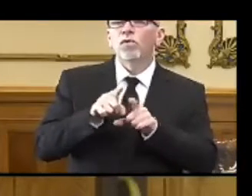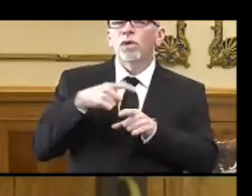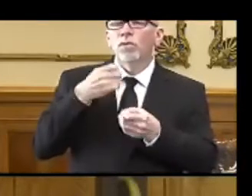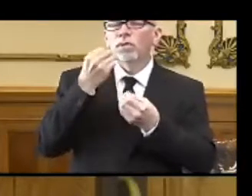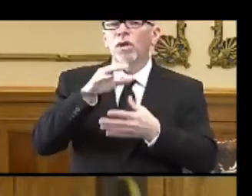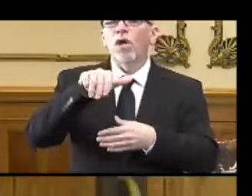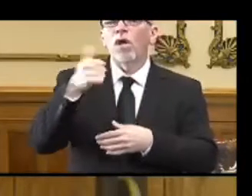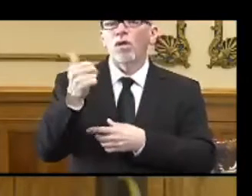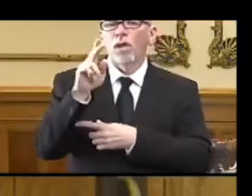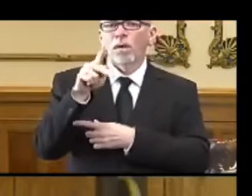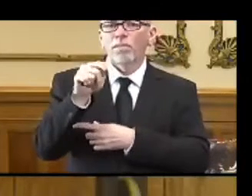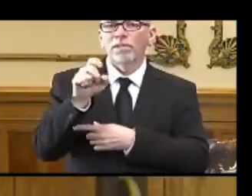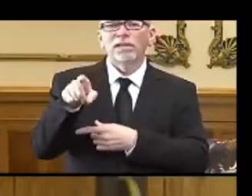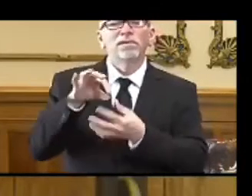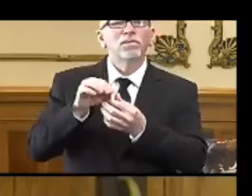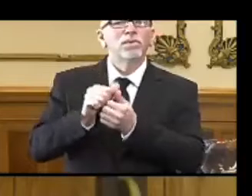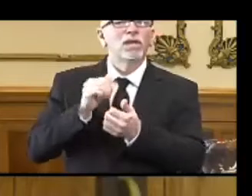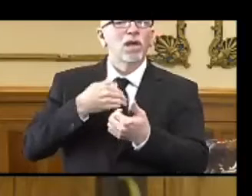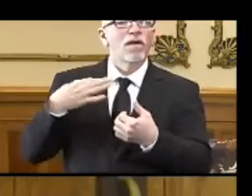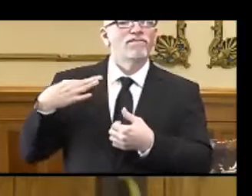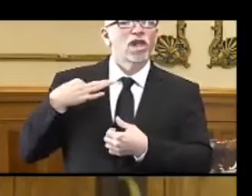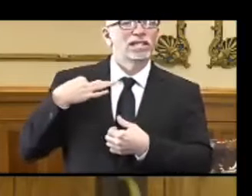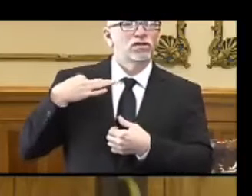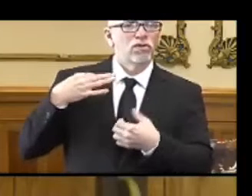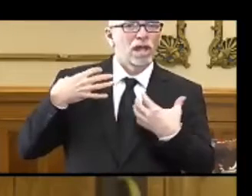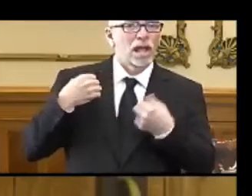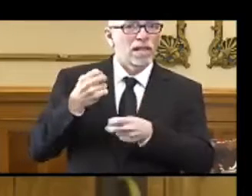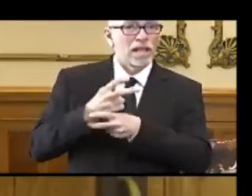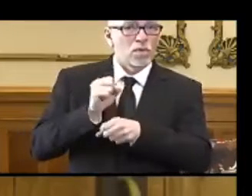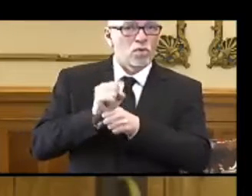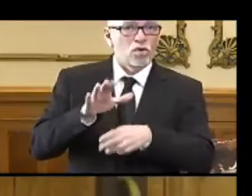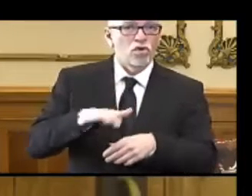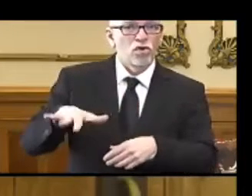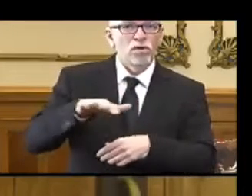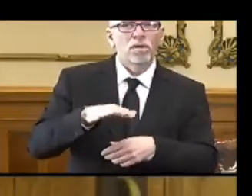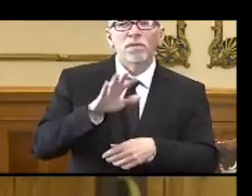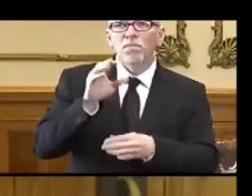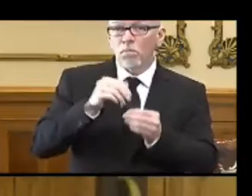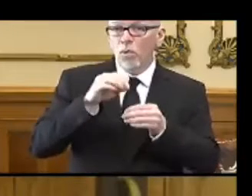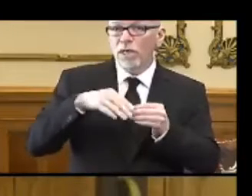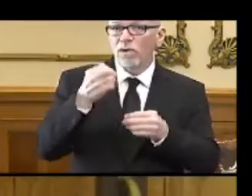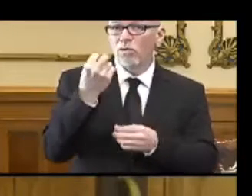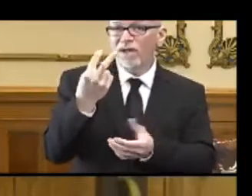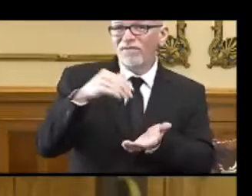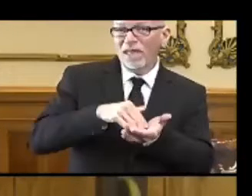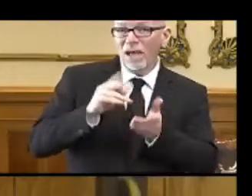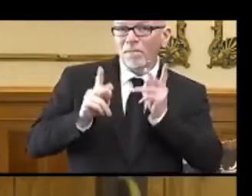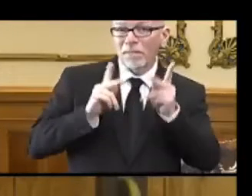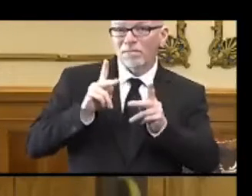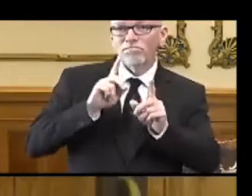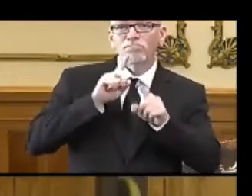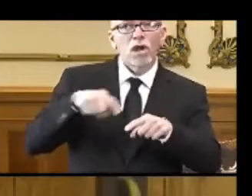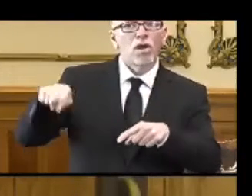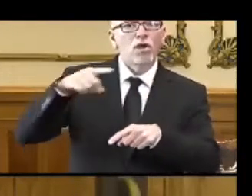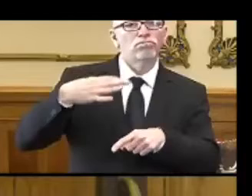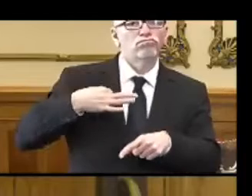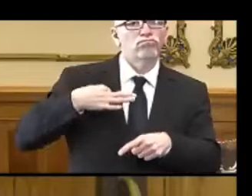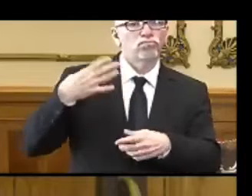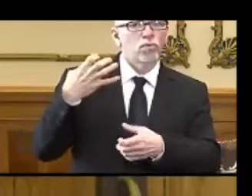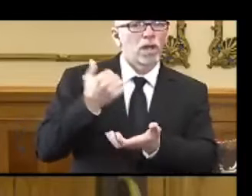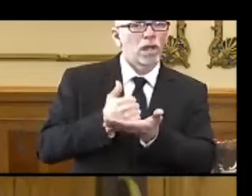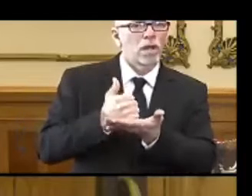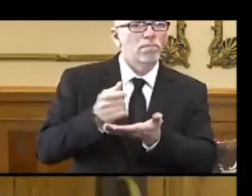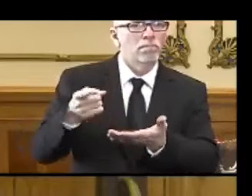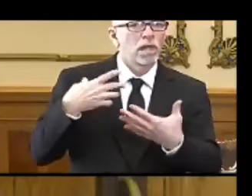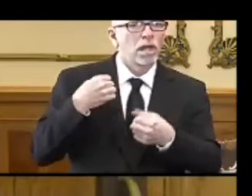on our status of our volunteer healthcare workers. More than 12,000 people have responded to our volunteer survey. More